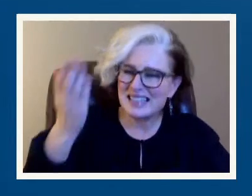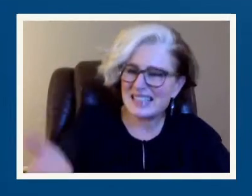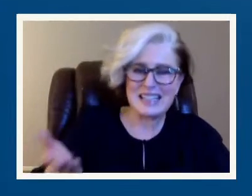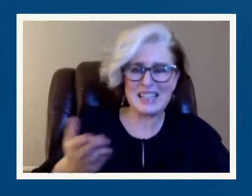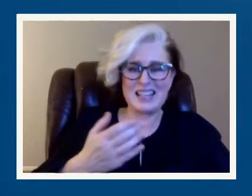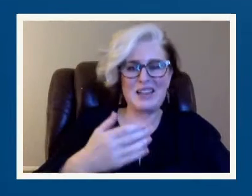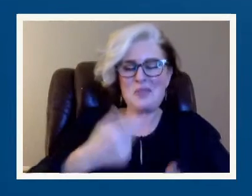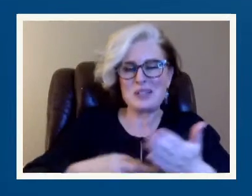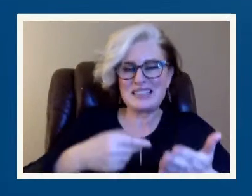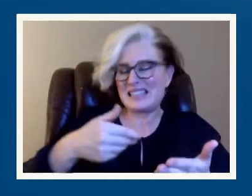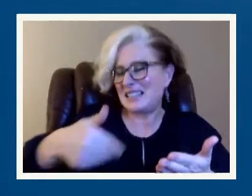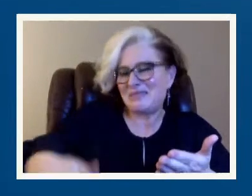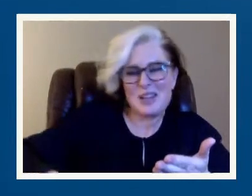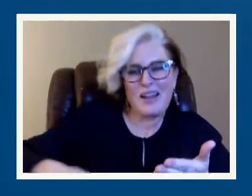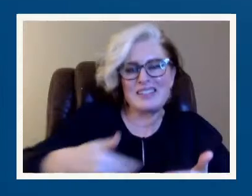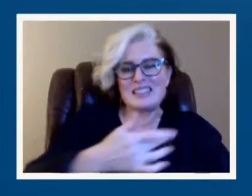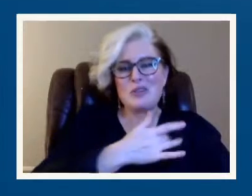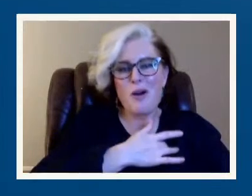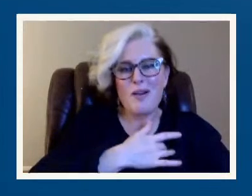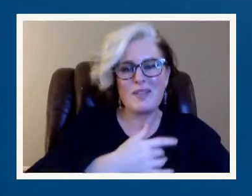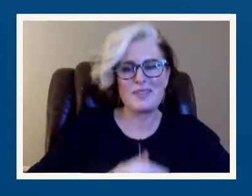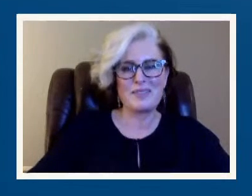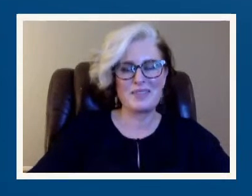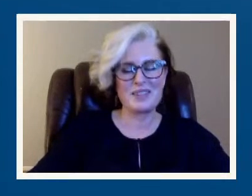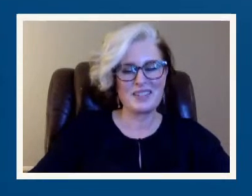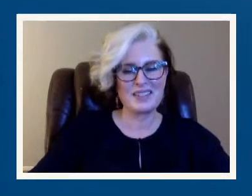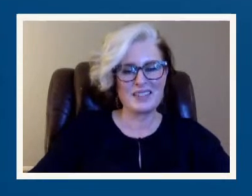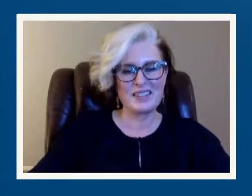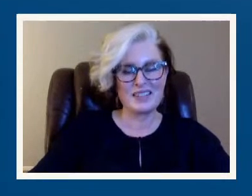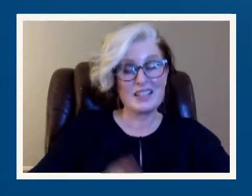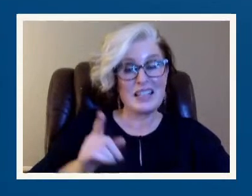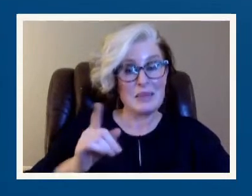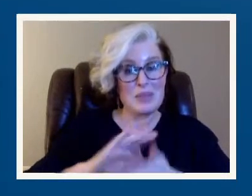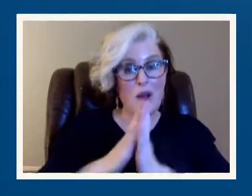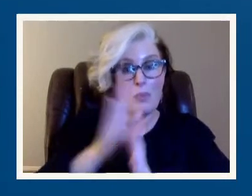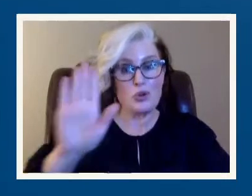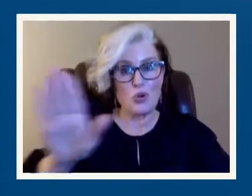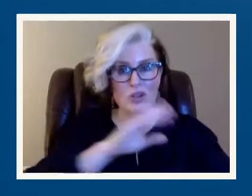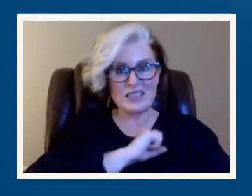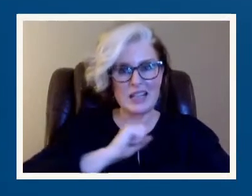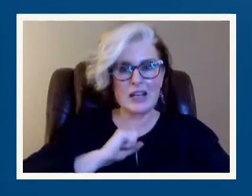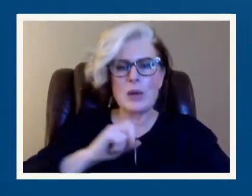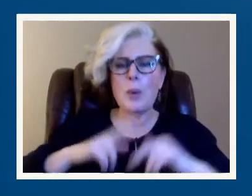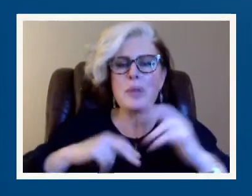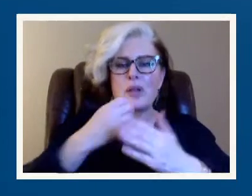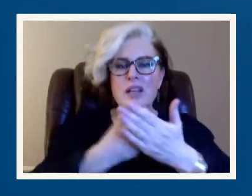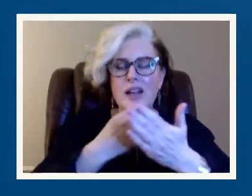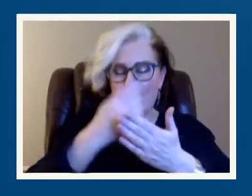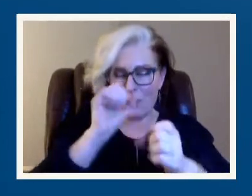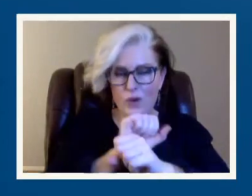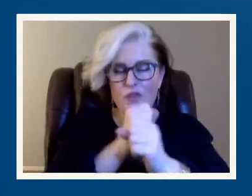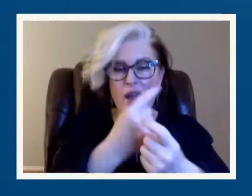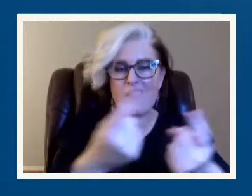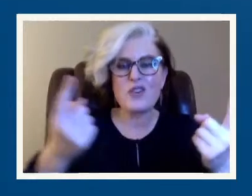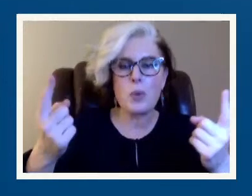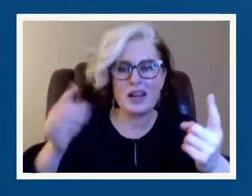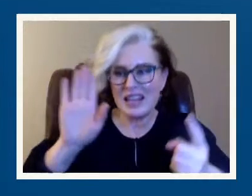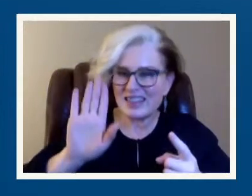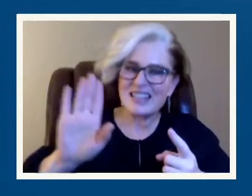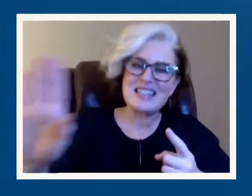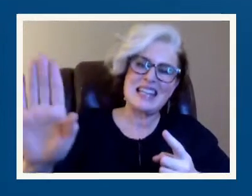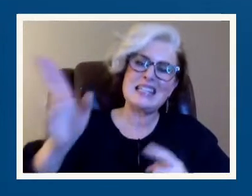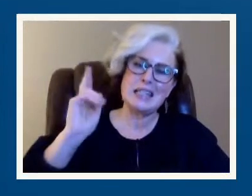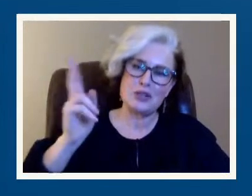what's in his gut. As your senator, John will help build an economy that works for everyone, because that's his track